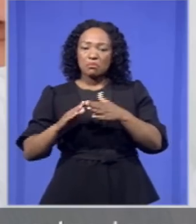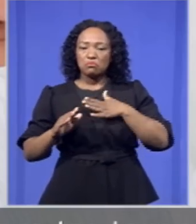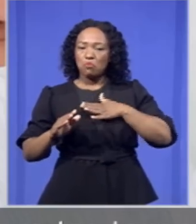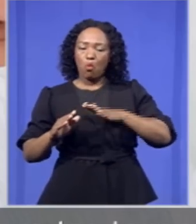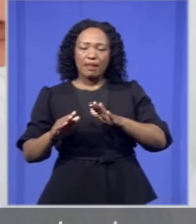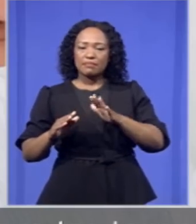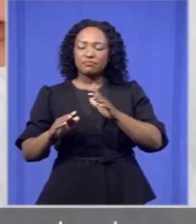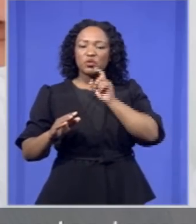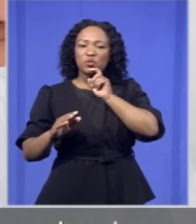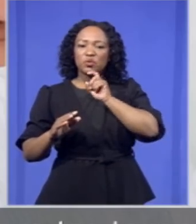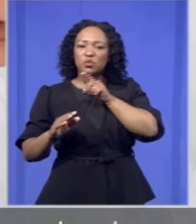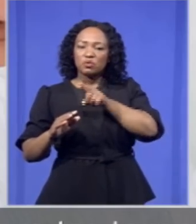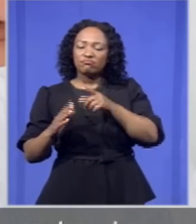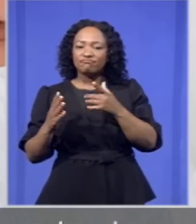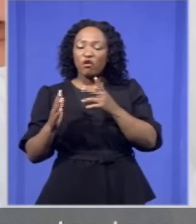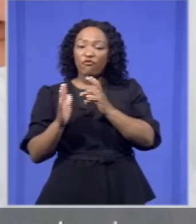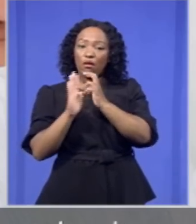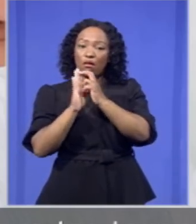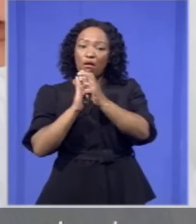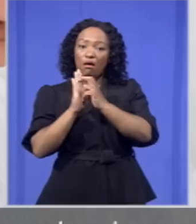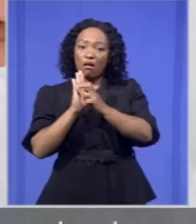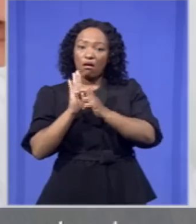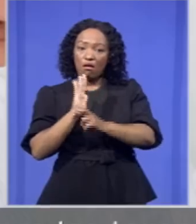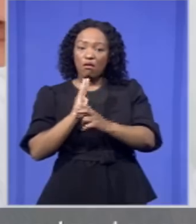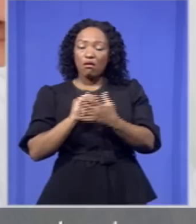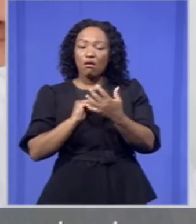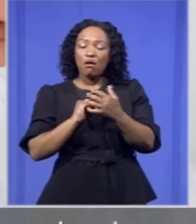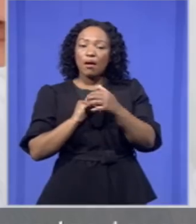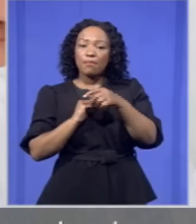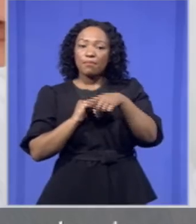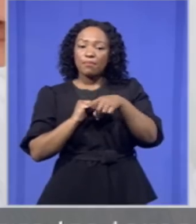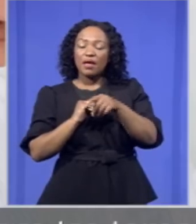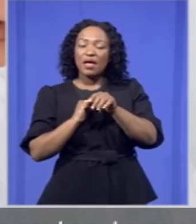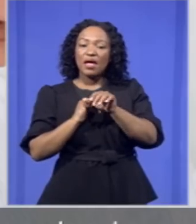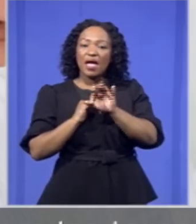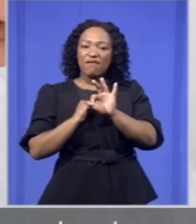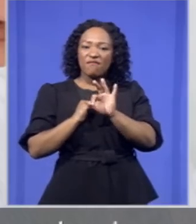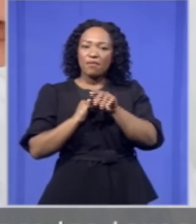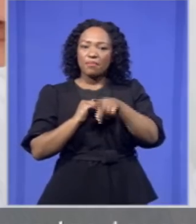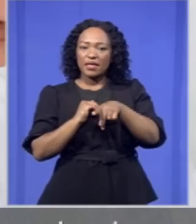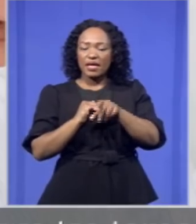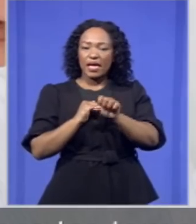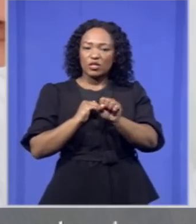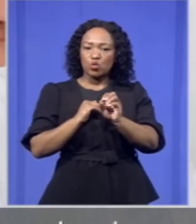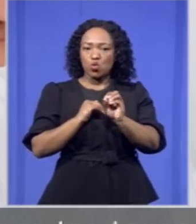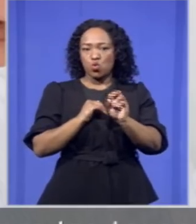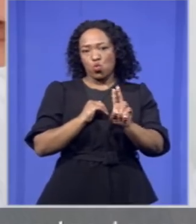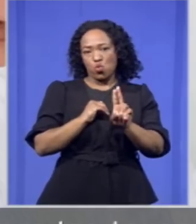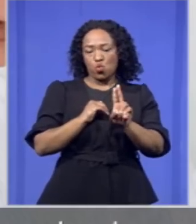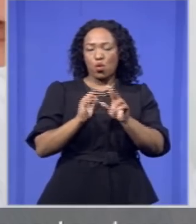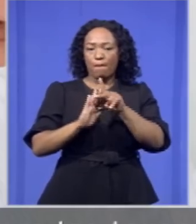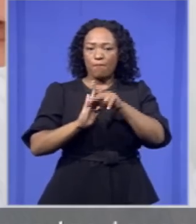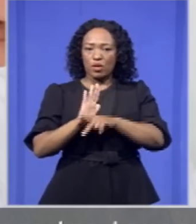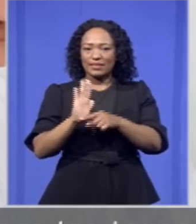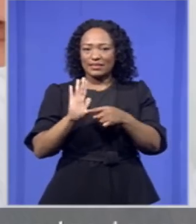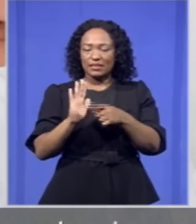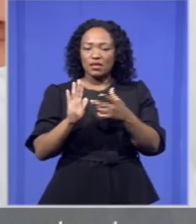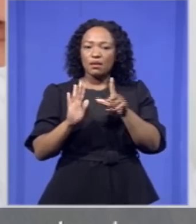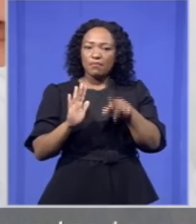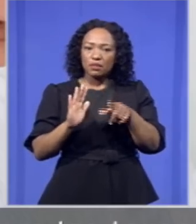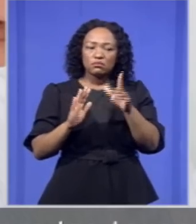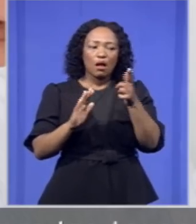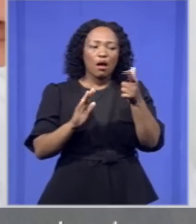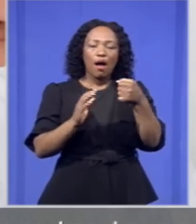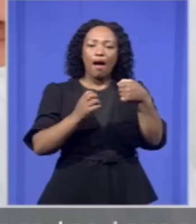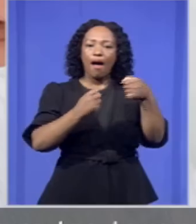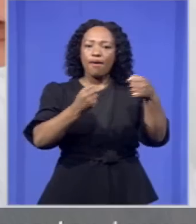to the provision and conditions of the FPSU policy, which prescribed that 1, they should hire the implements like other